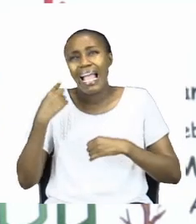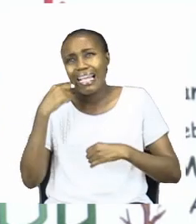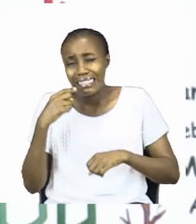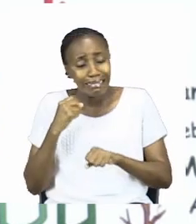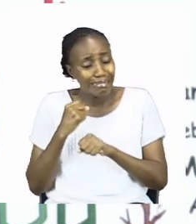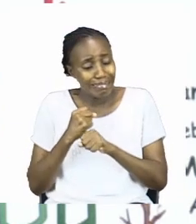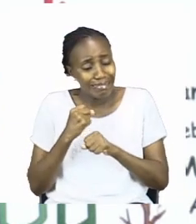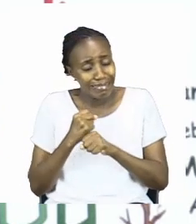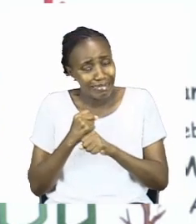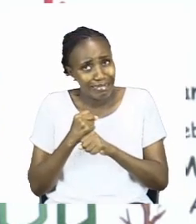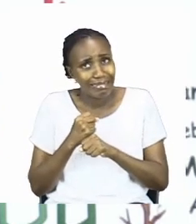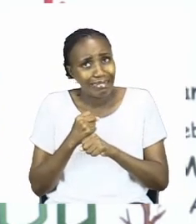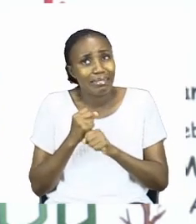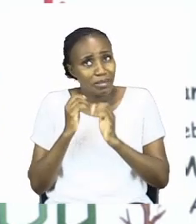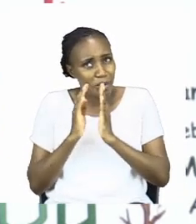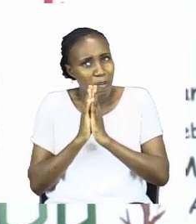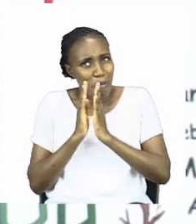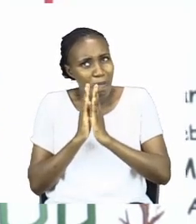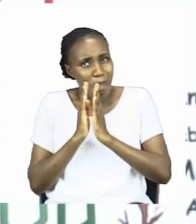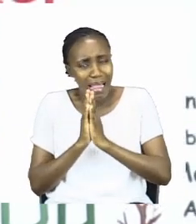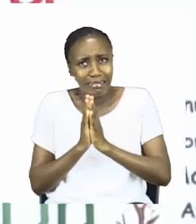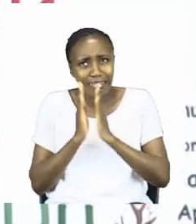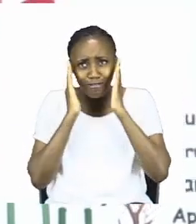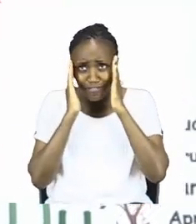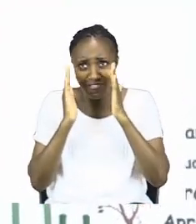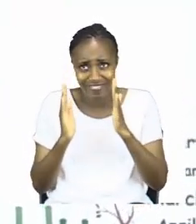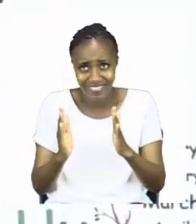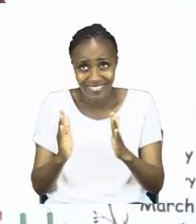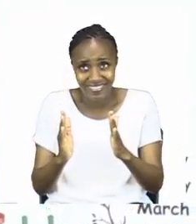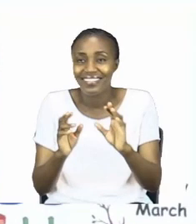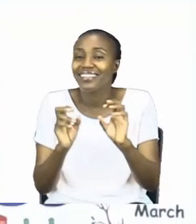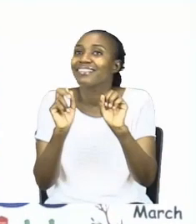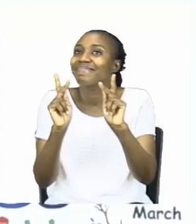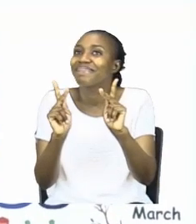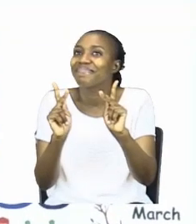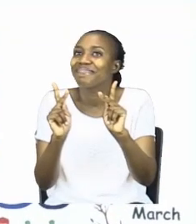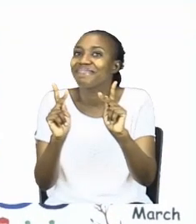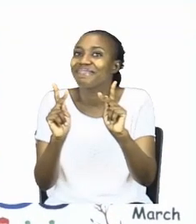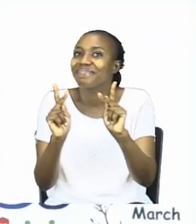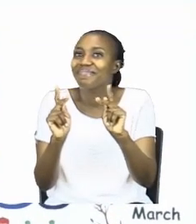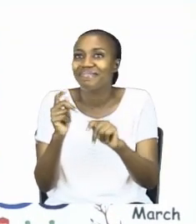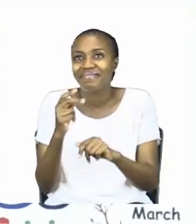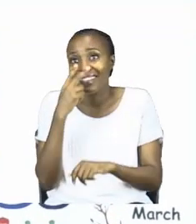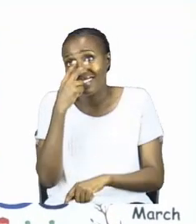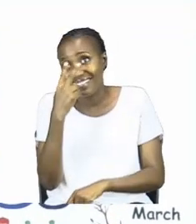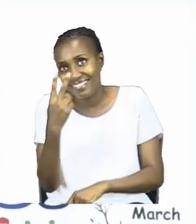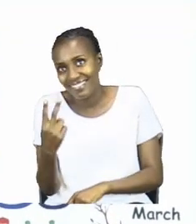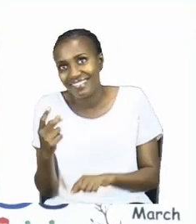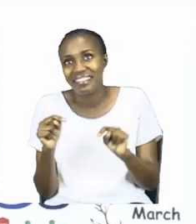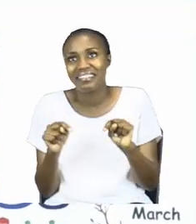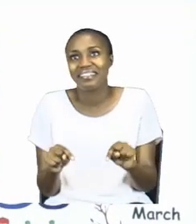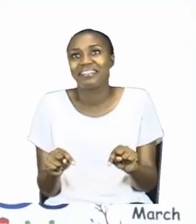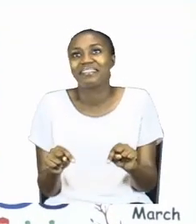bit tricky, but if you know your sight words and your vocabulary words, you will have fun. I'll see you when you're done after